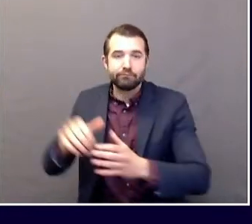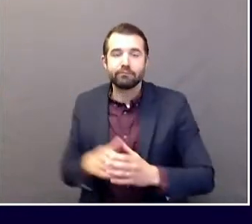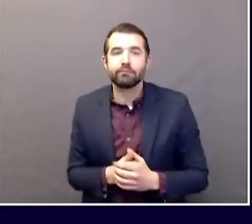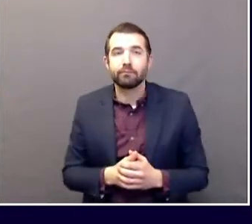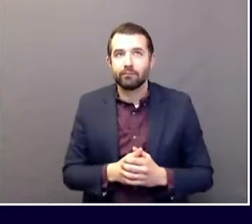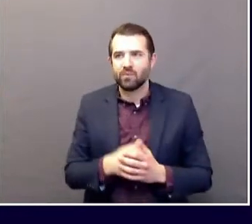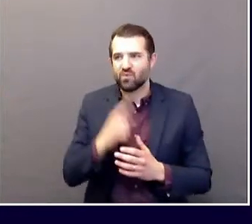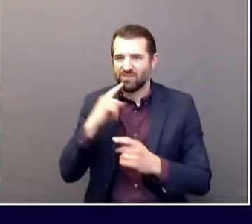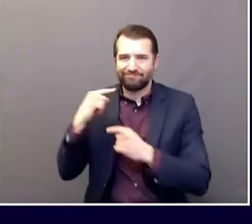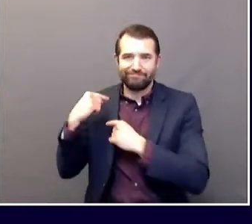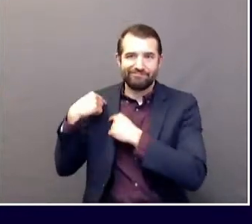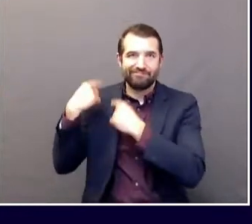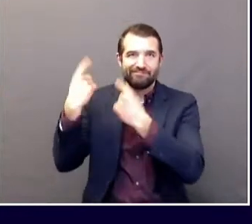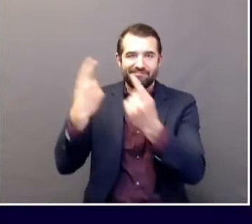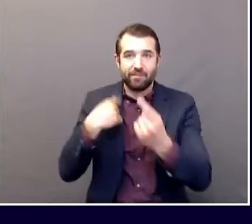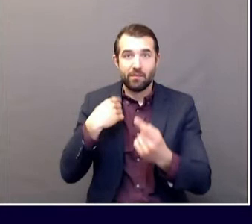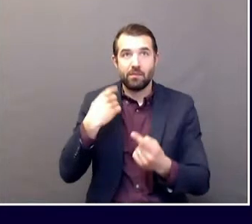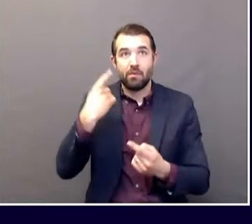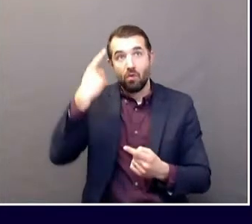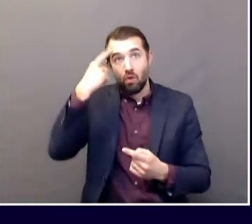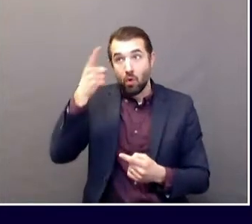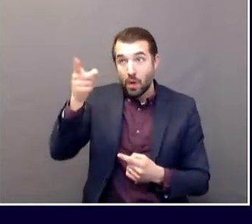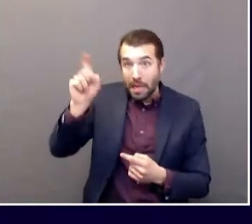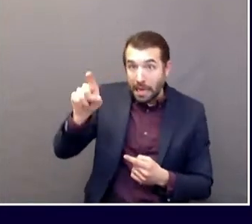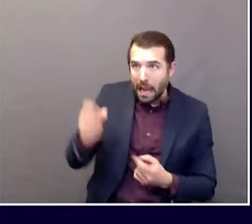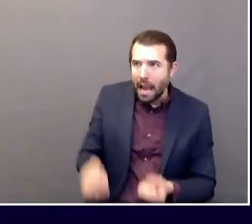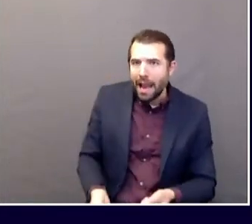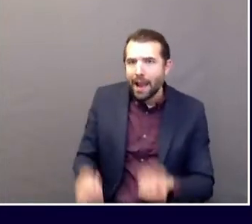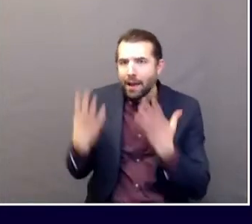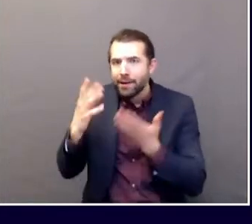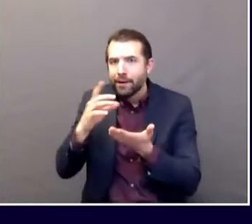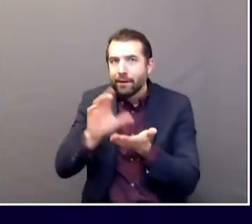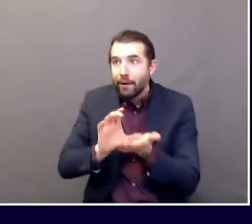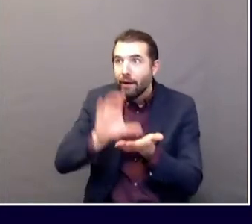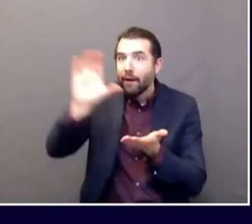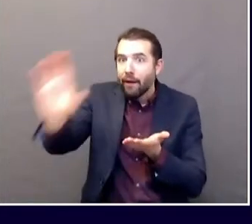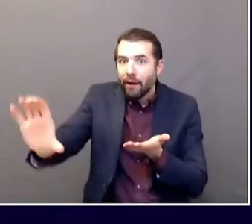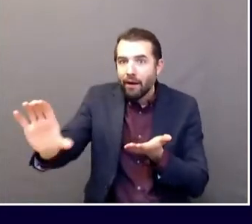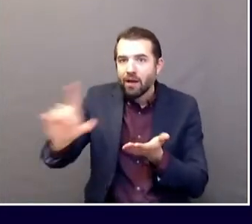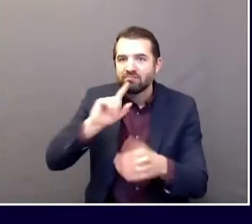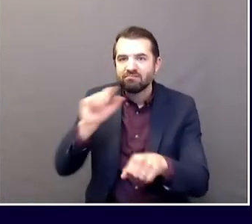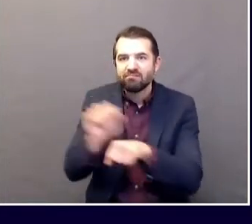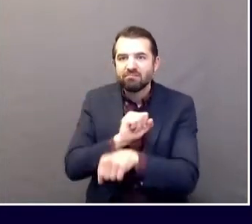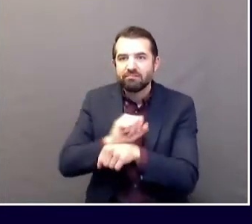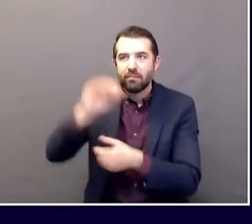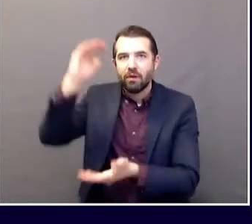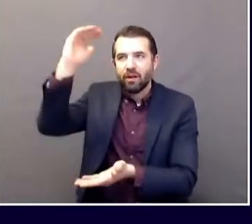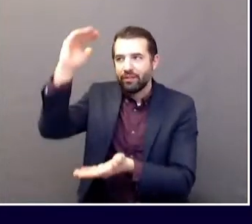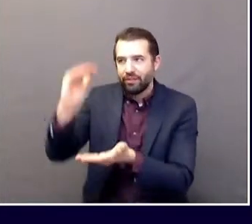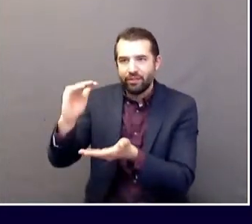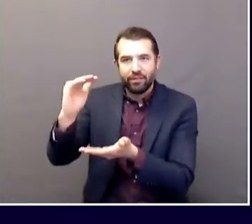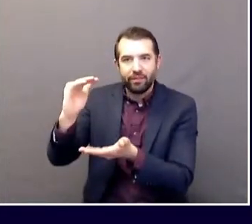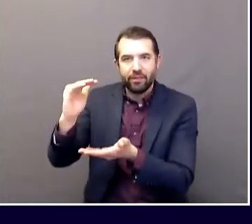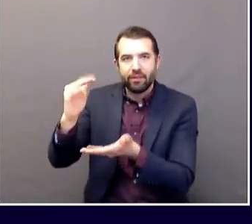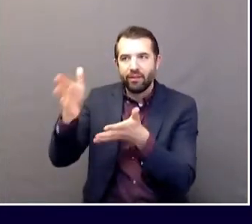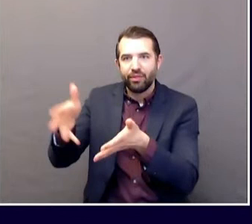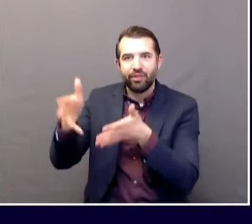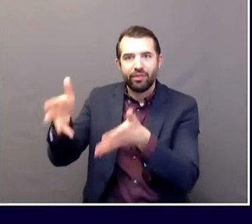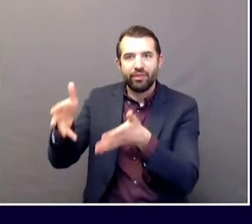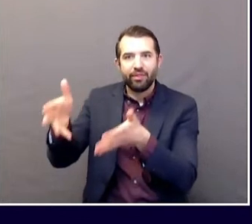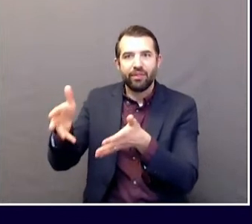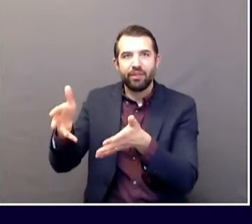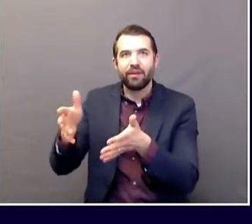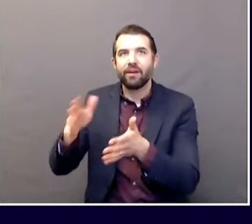temporary mismatch between places that had more vaccine on hand and other places in the state that had vaccinators